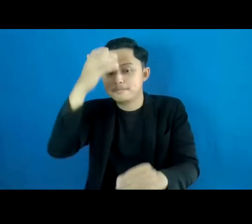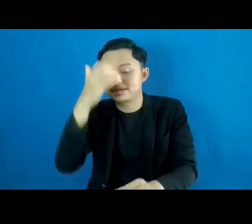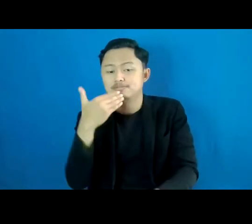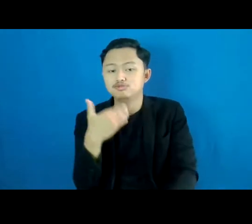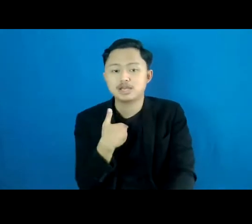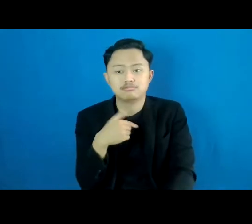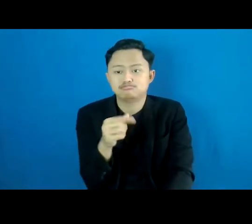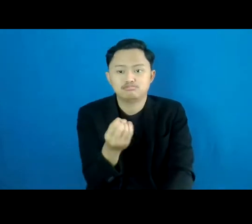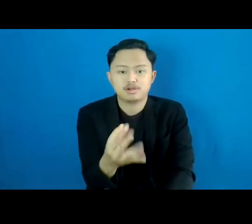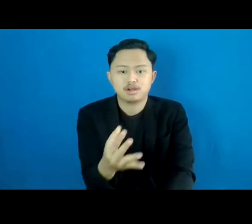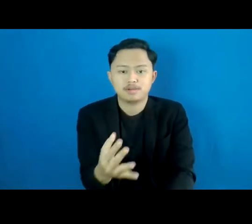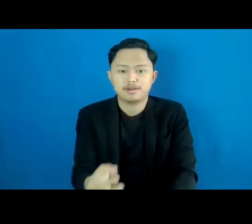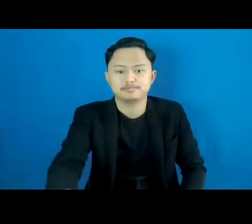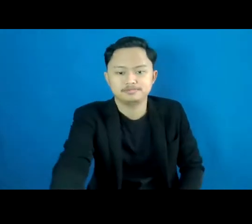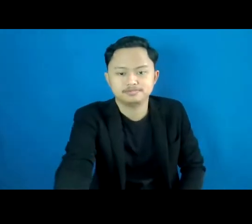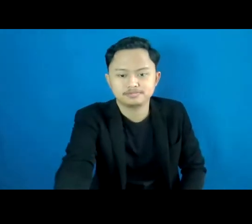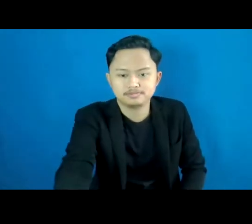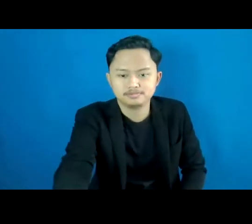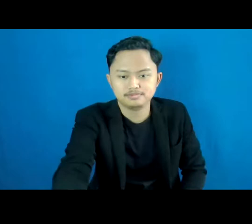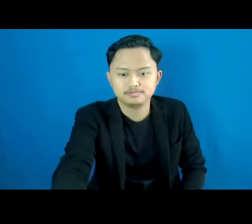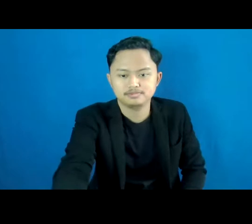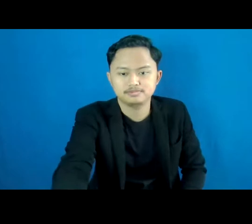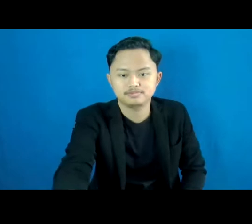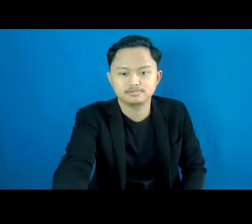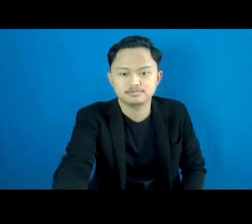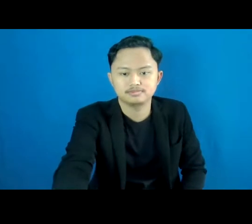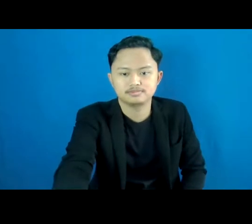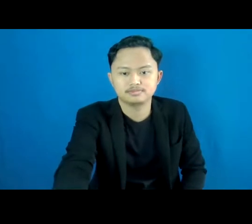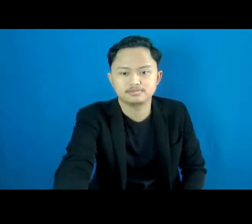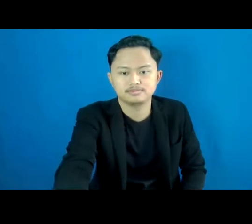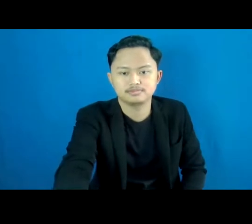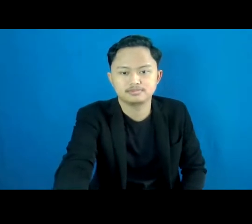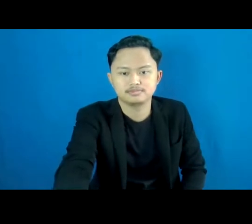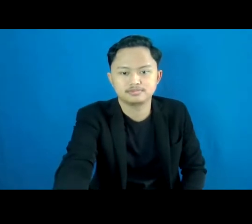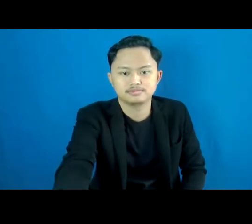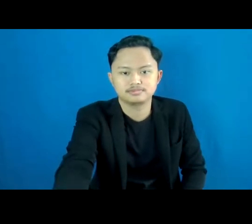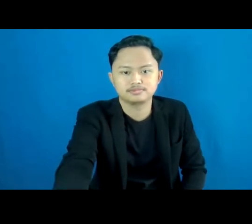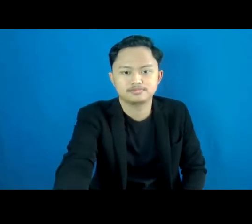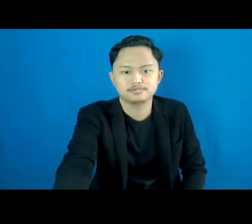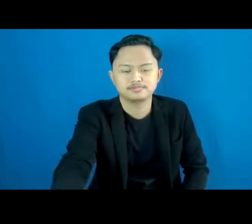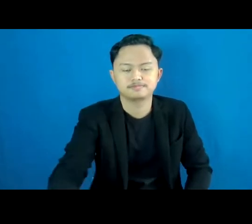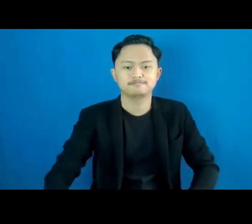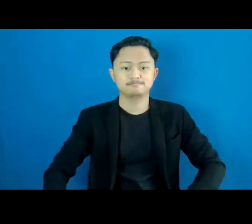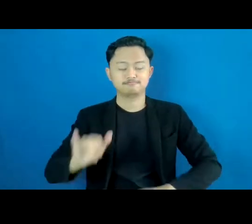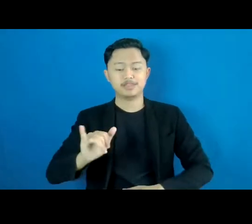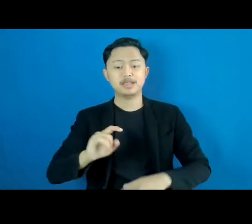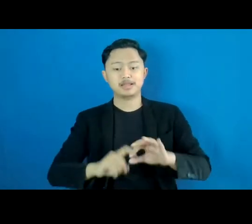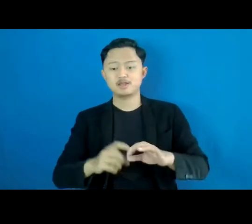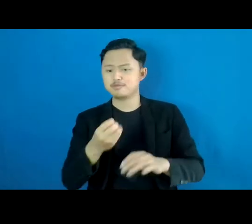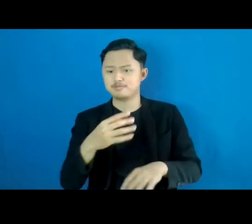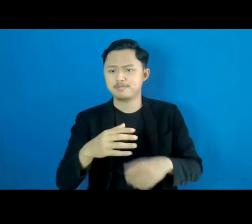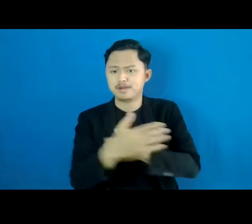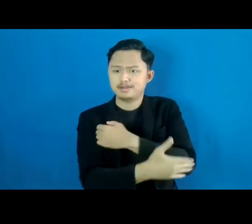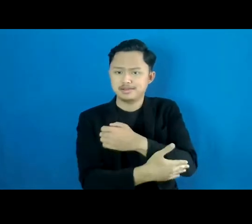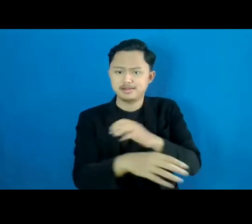deployed? We have deployed around 750 electric buses across the country, and